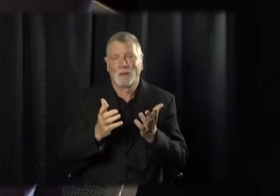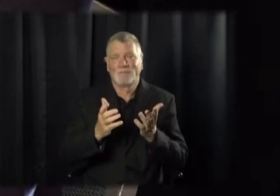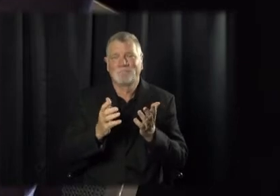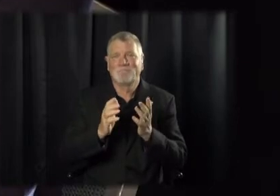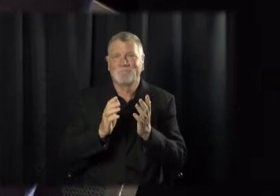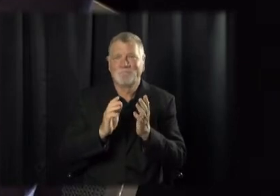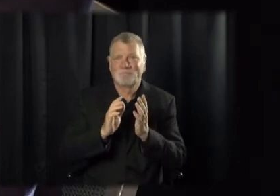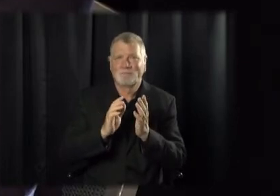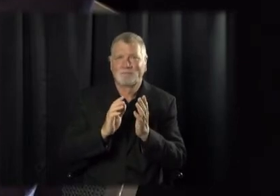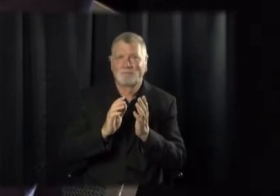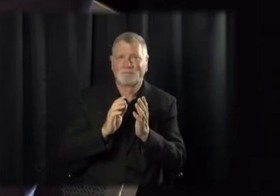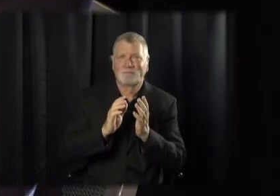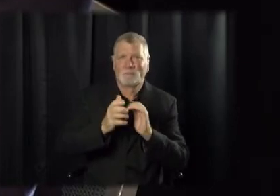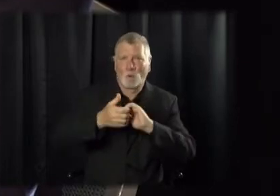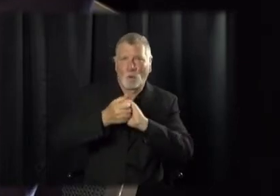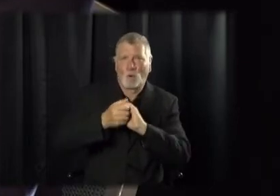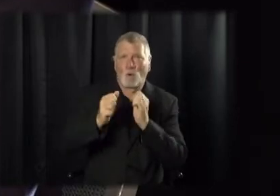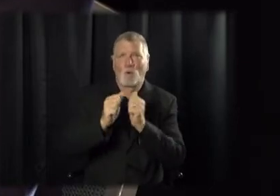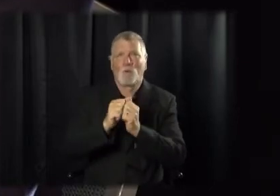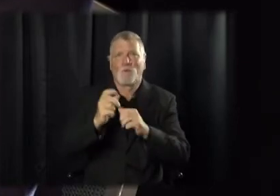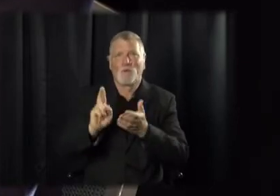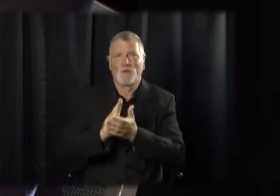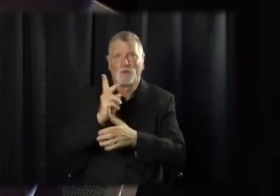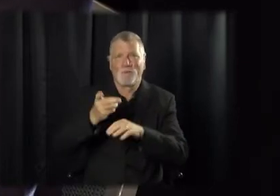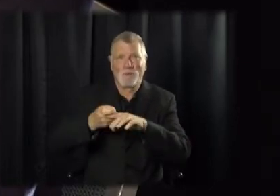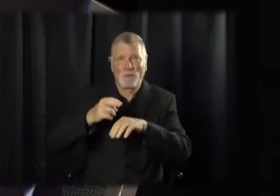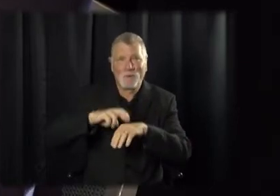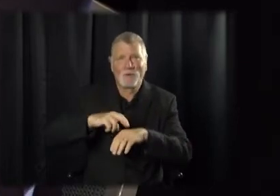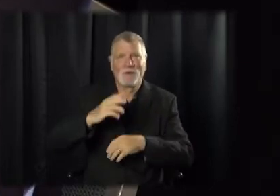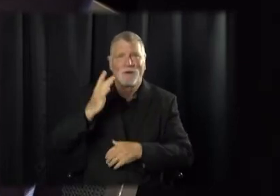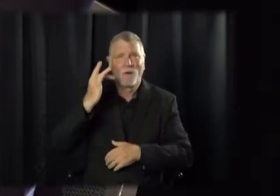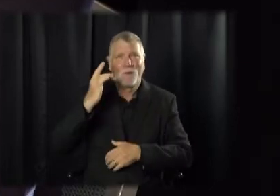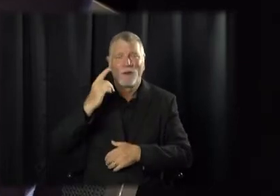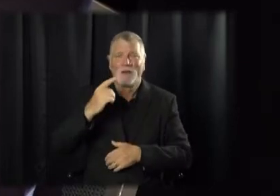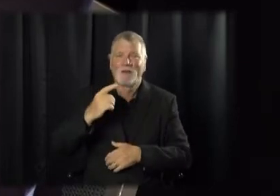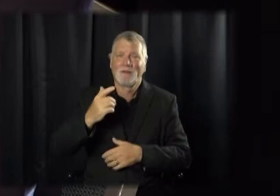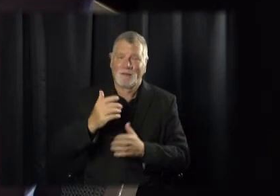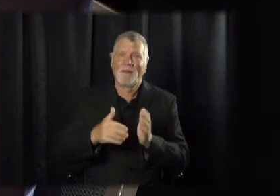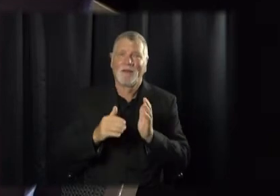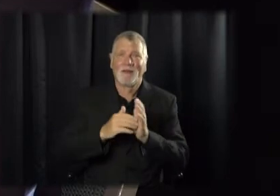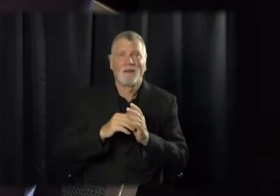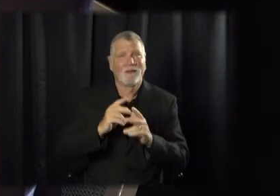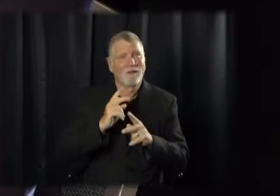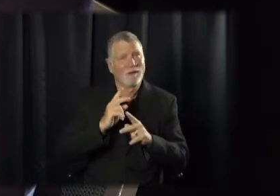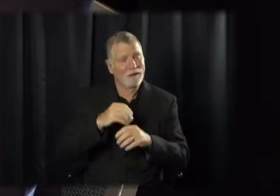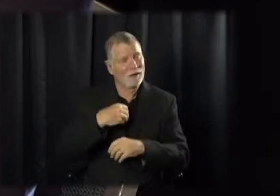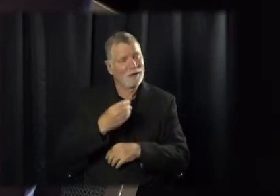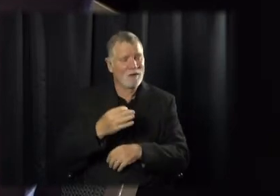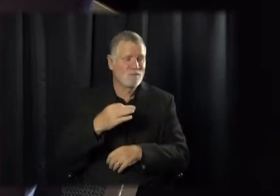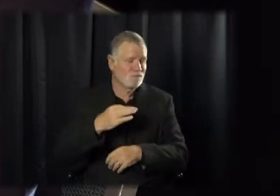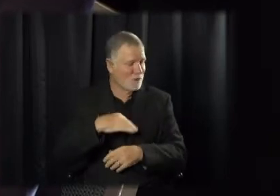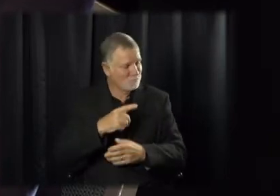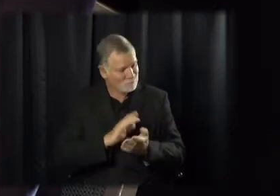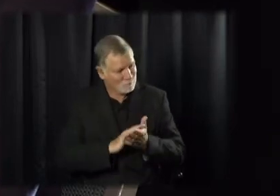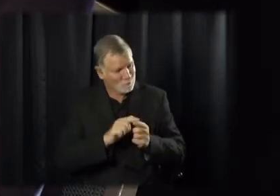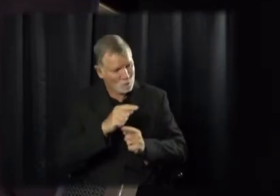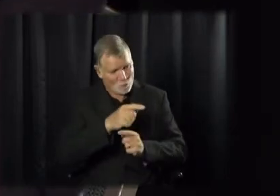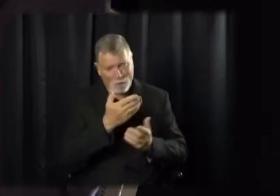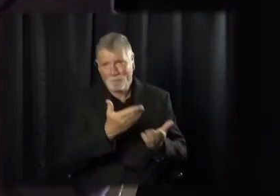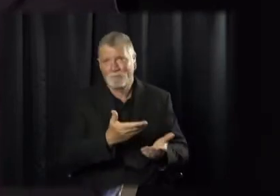with the University of Puerto Rico, because, again, let's give credit where credit is due.